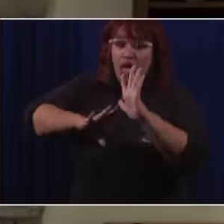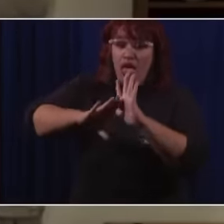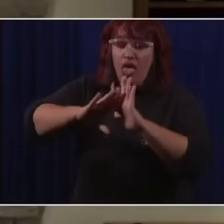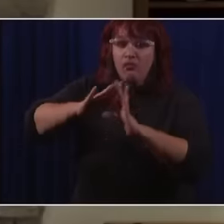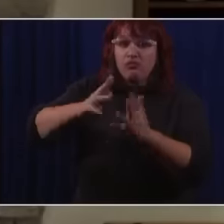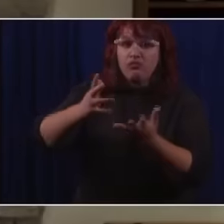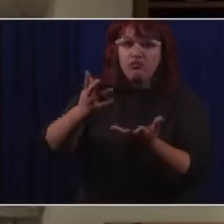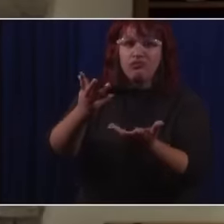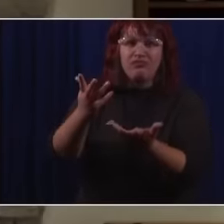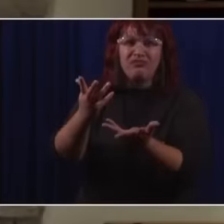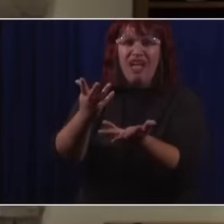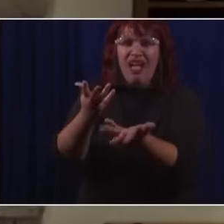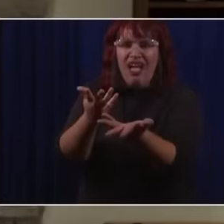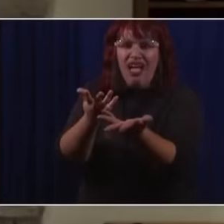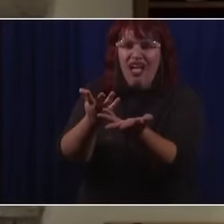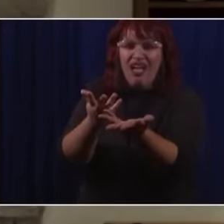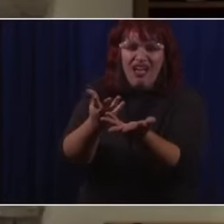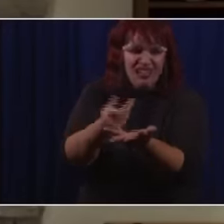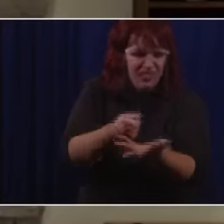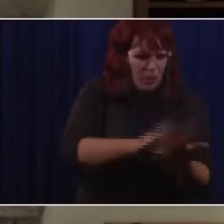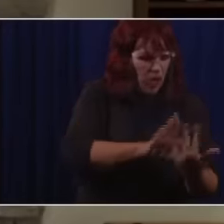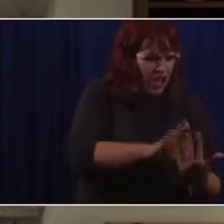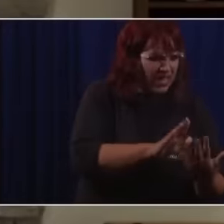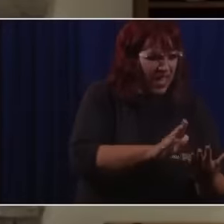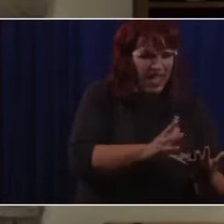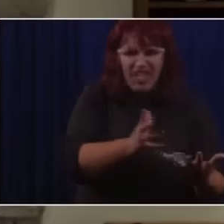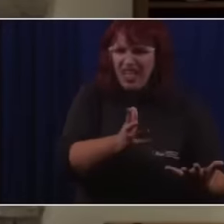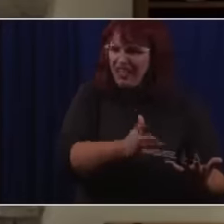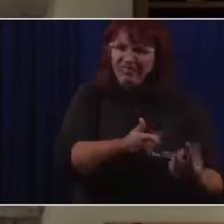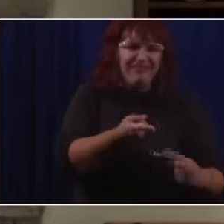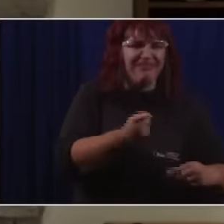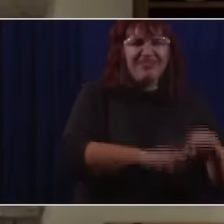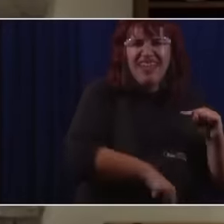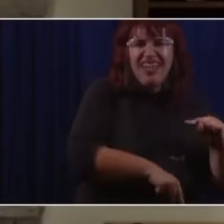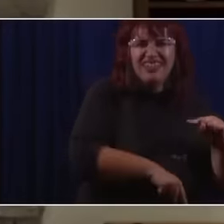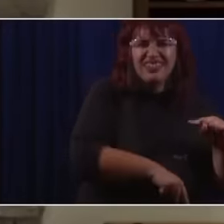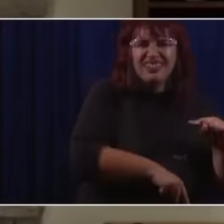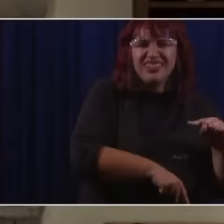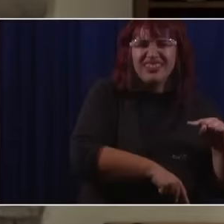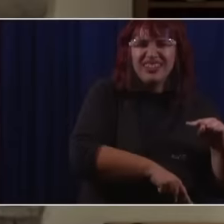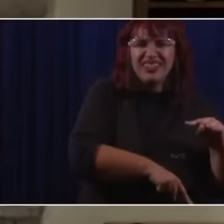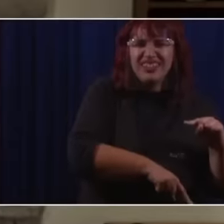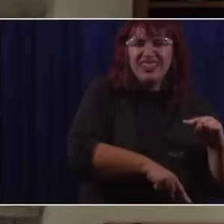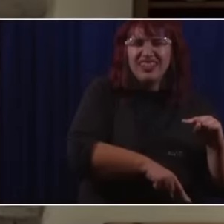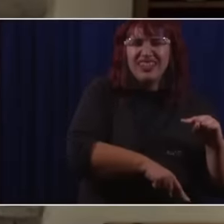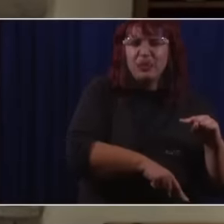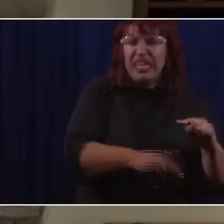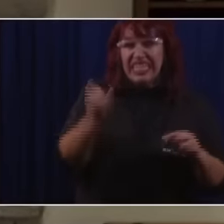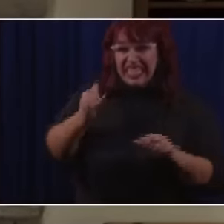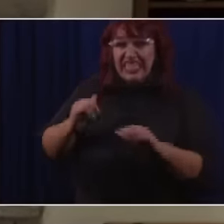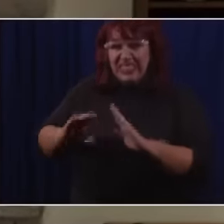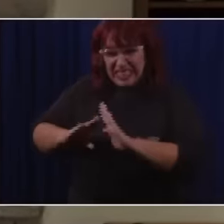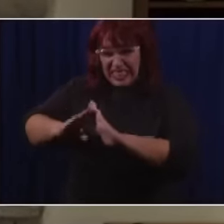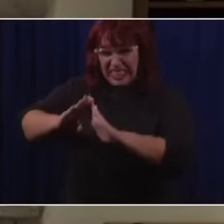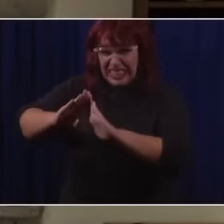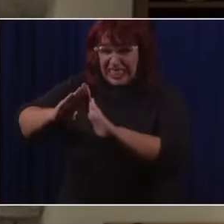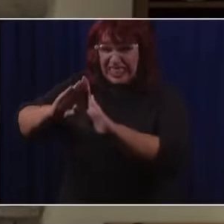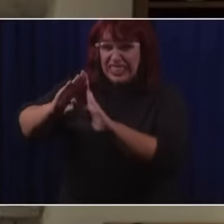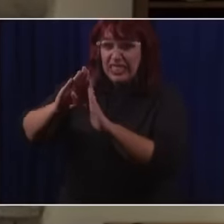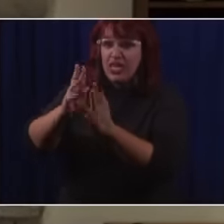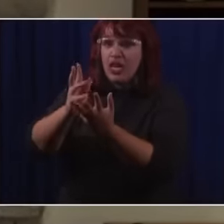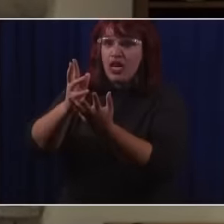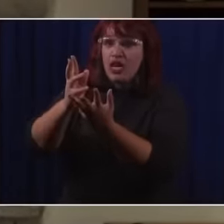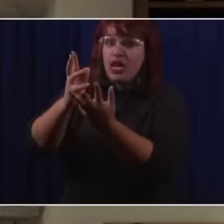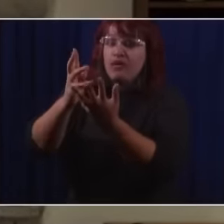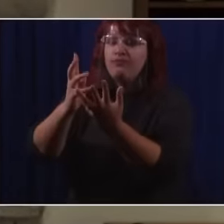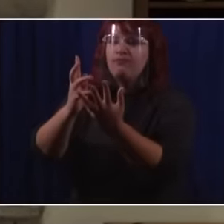we got to deal with the high numbers, and we can deal with them. But if we don't, it's abundantly clear from what we're seeing is